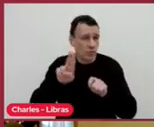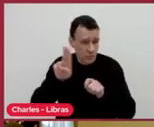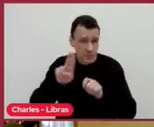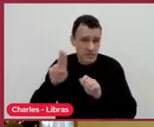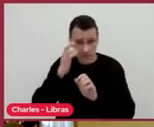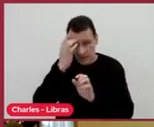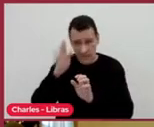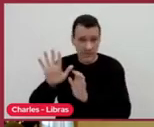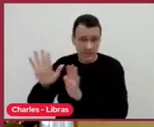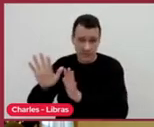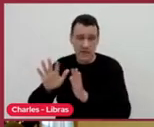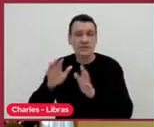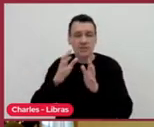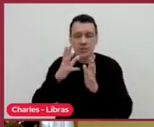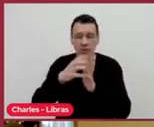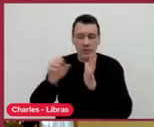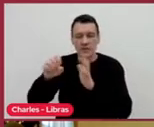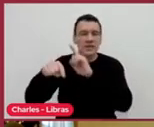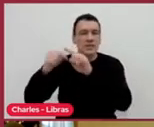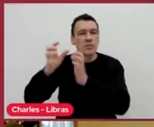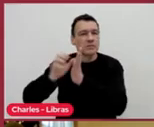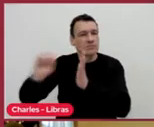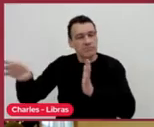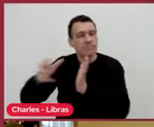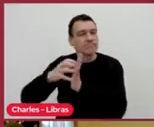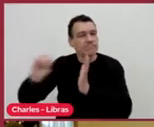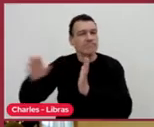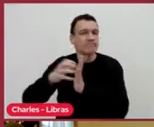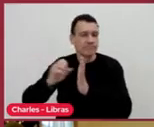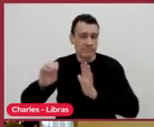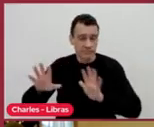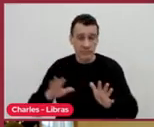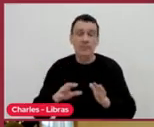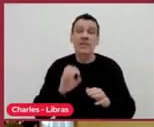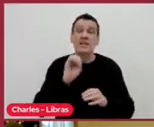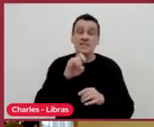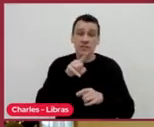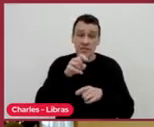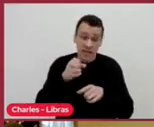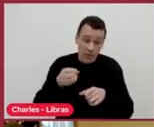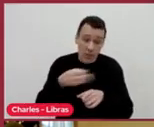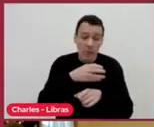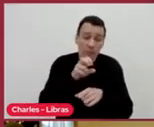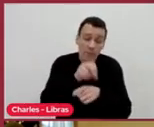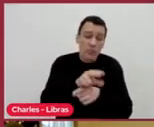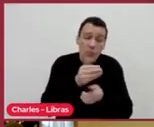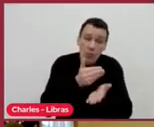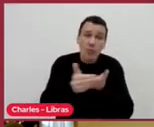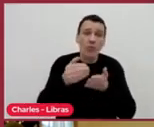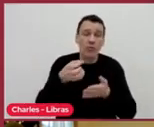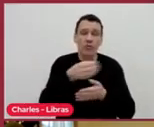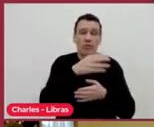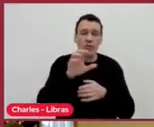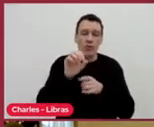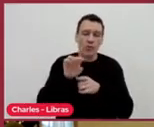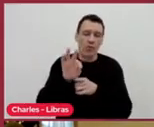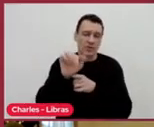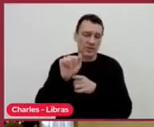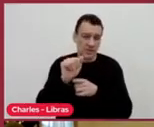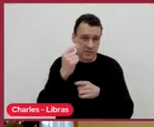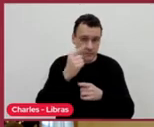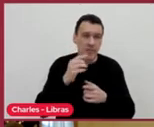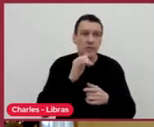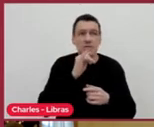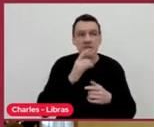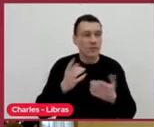cache is if we had joint accounts, for example, 2 people or 3 people can have